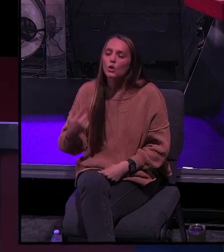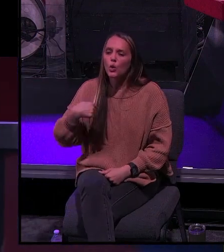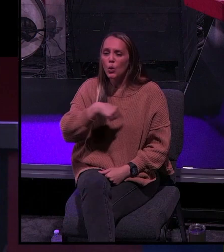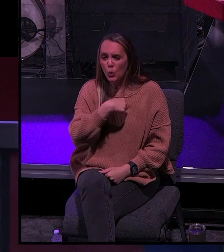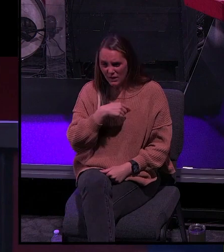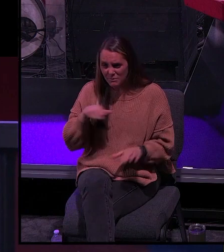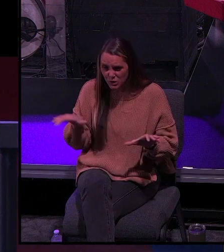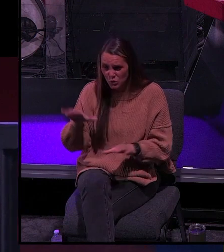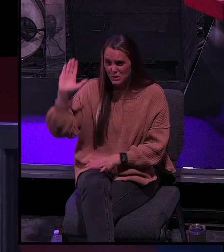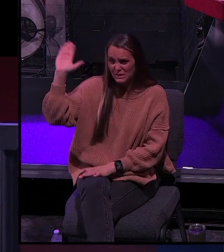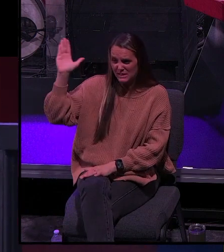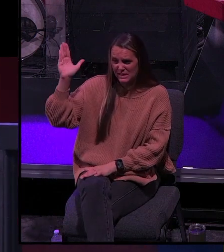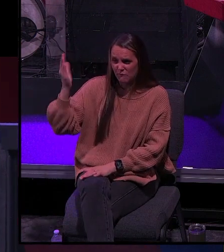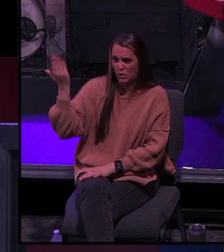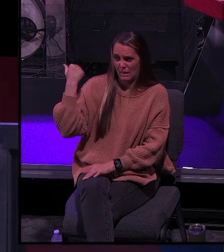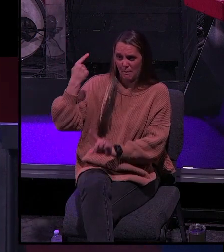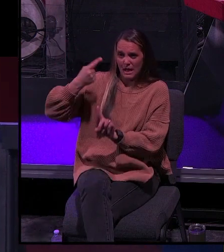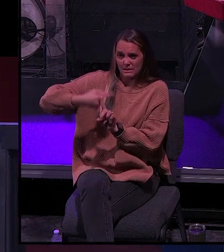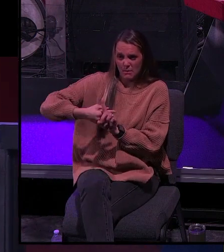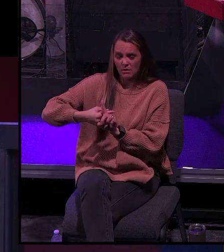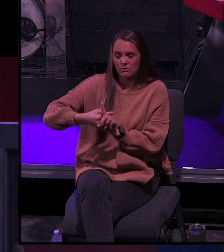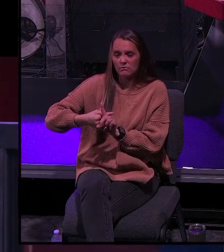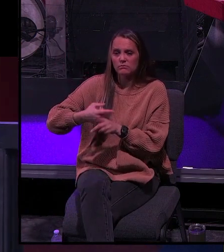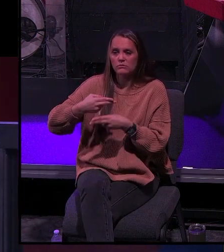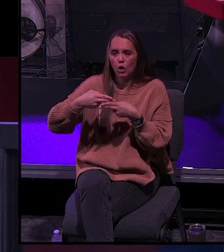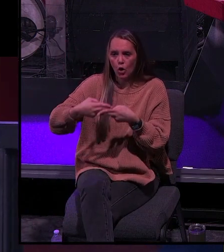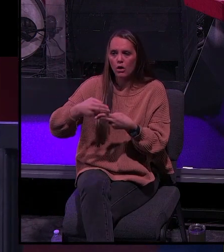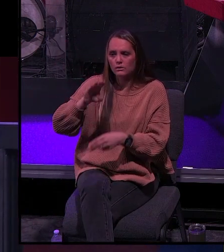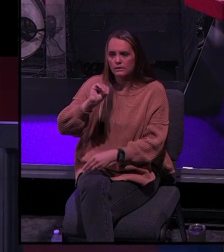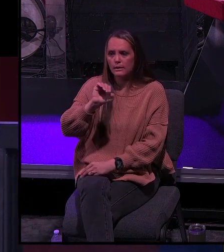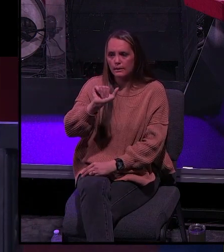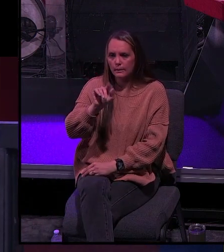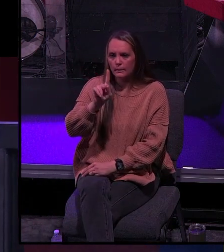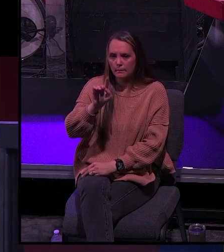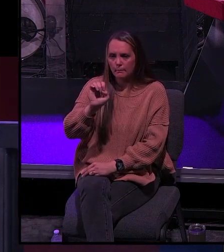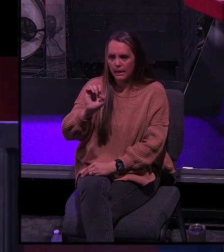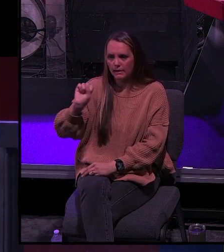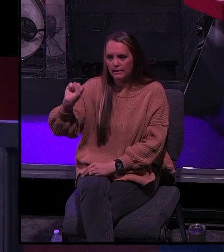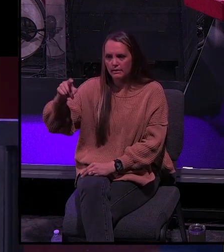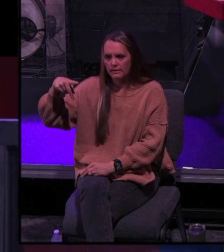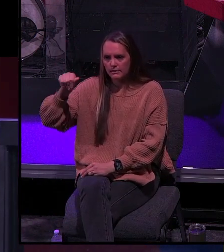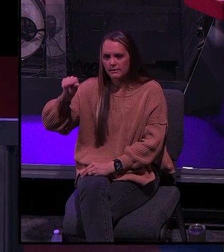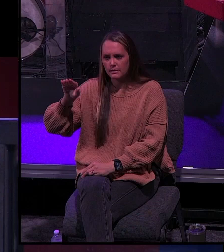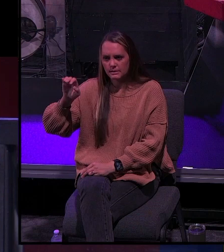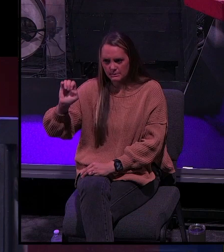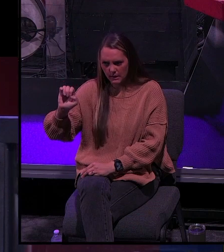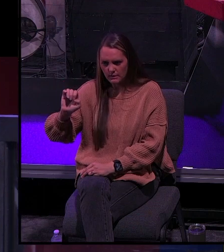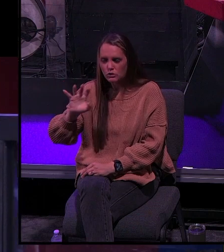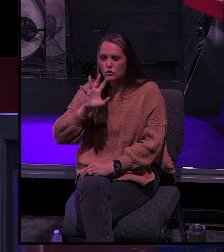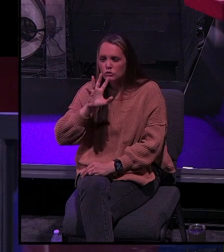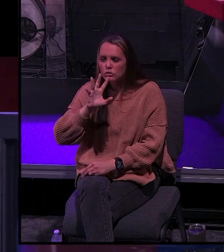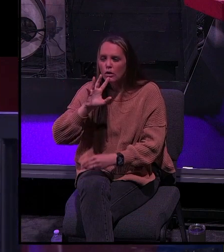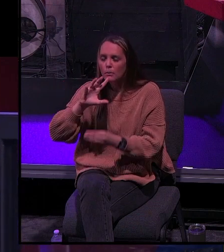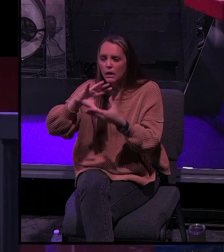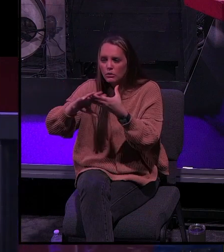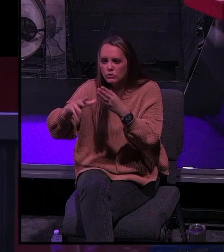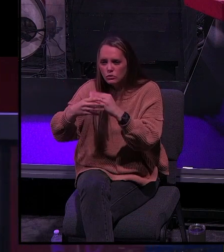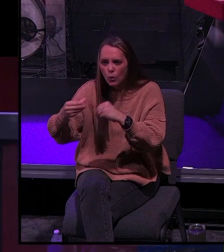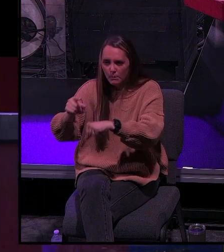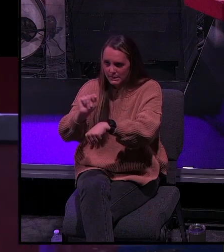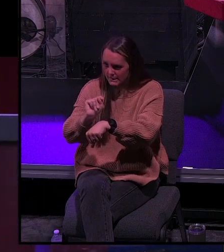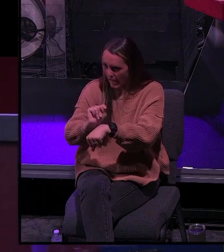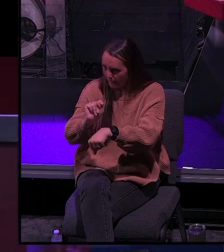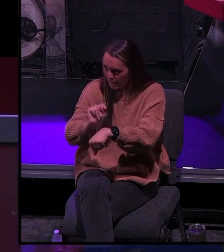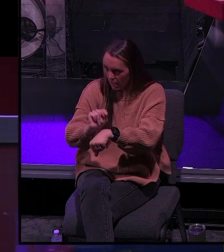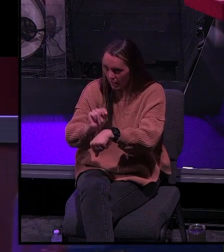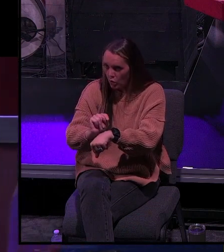month, if you've been with us, you know, called Make Space, where we have been talking about the story of the tabernacle. And so maybe you're newer with us or